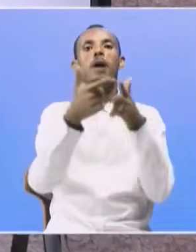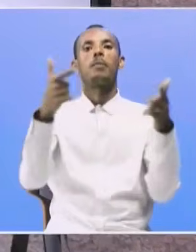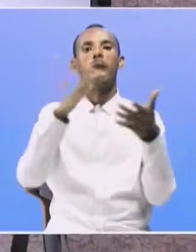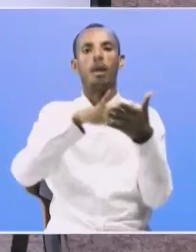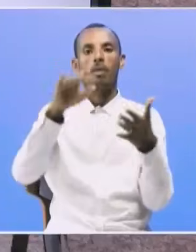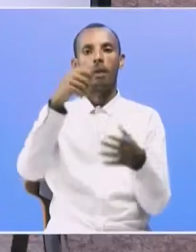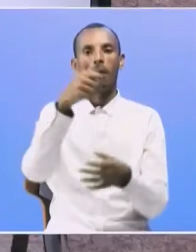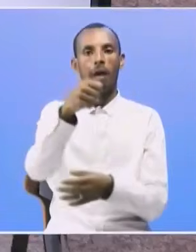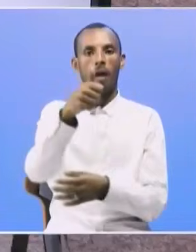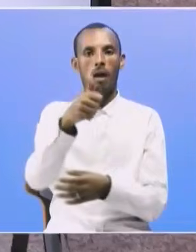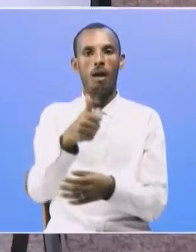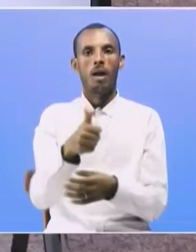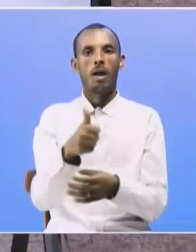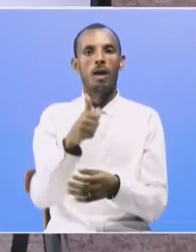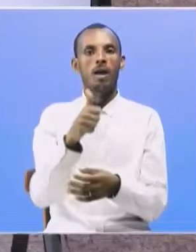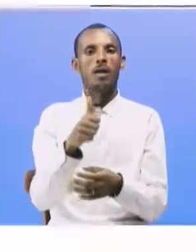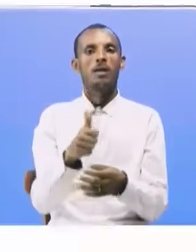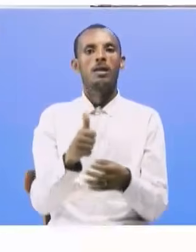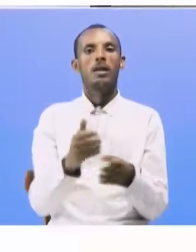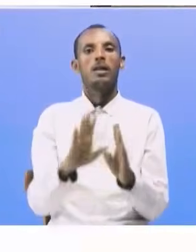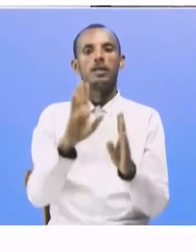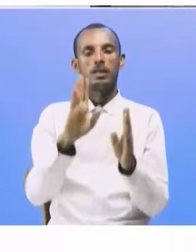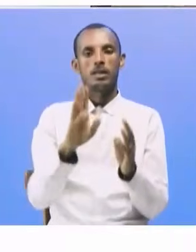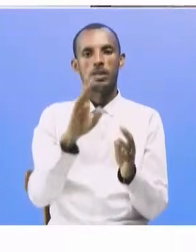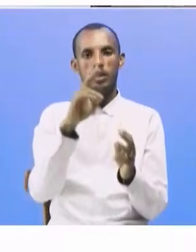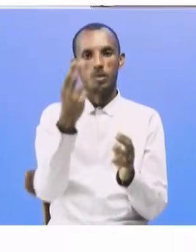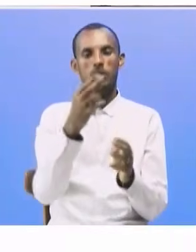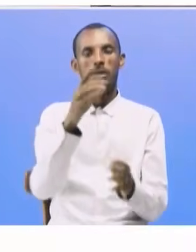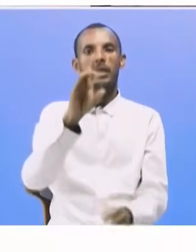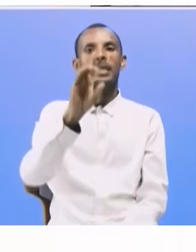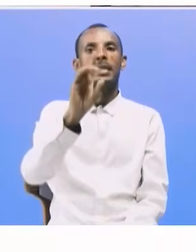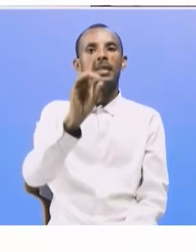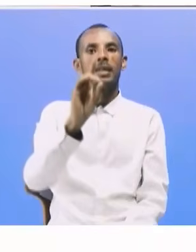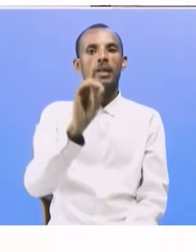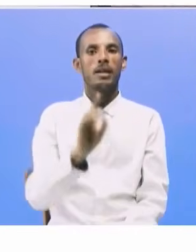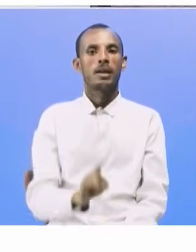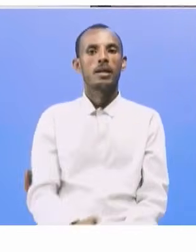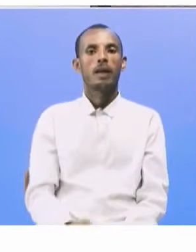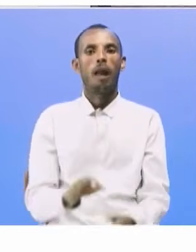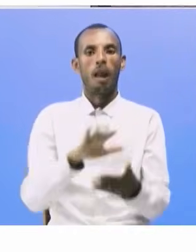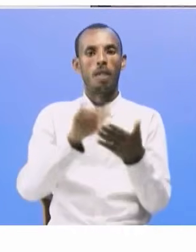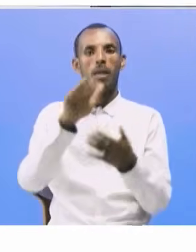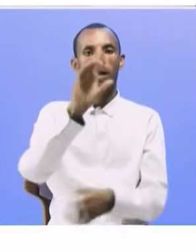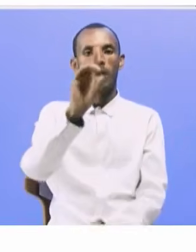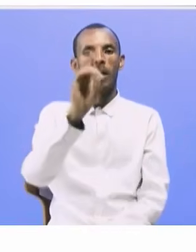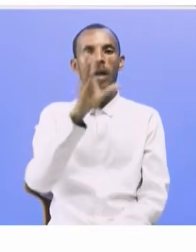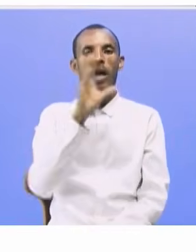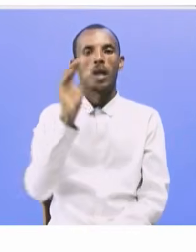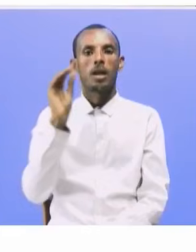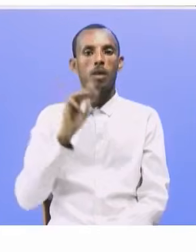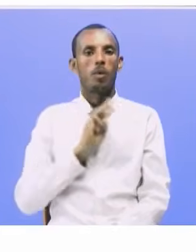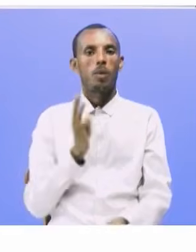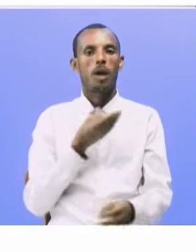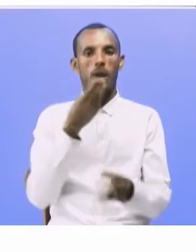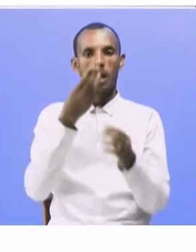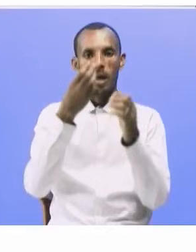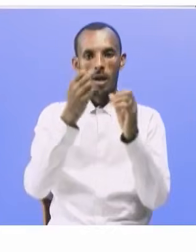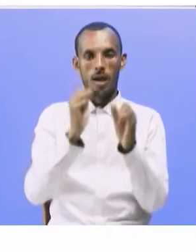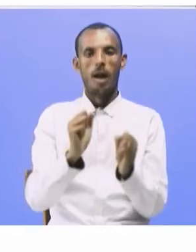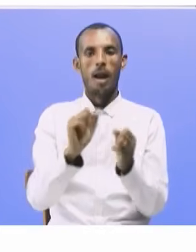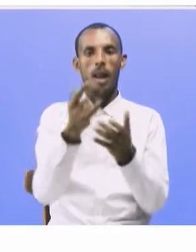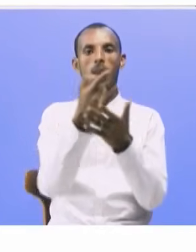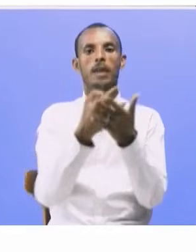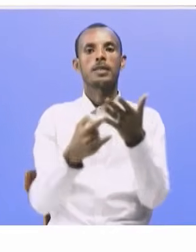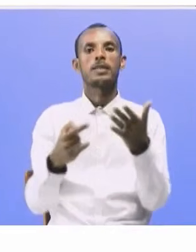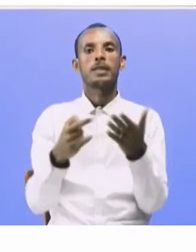assume D. Let's take to be this set is represented by letter D. And we can list the